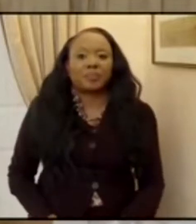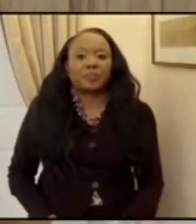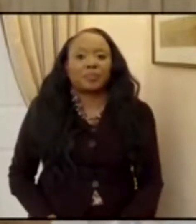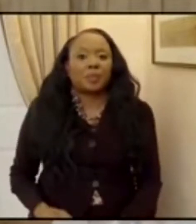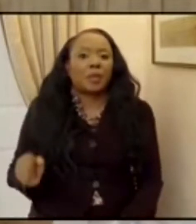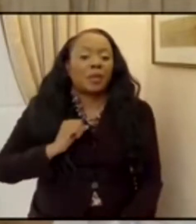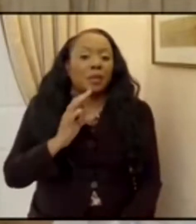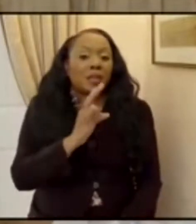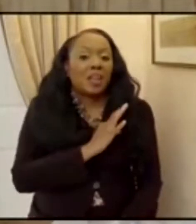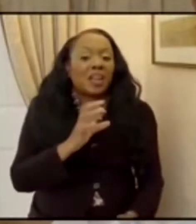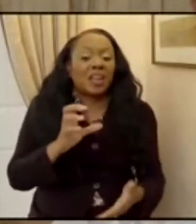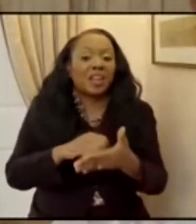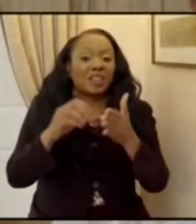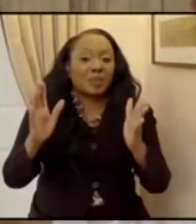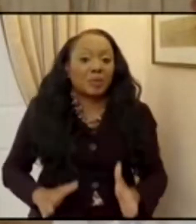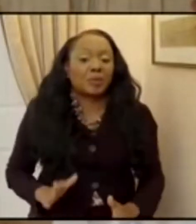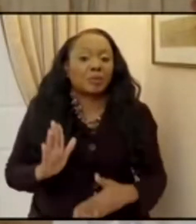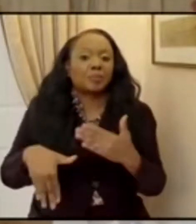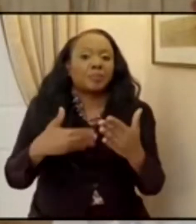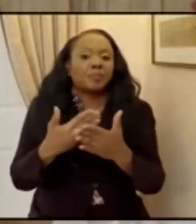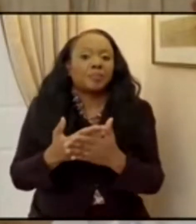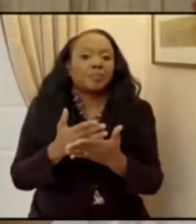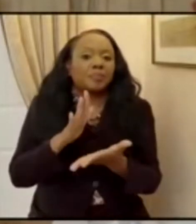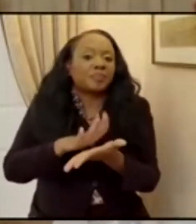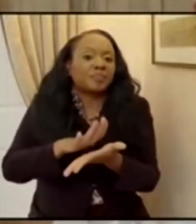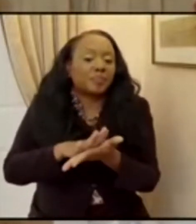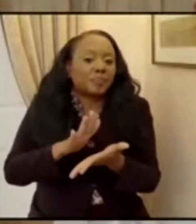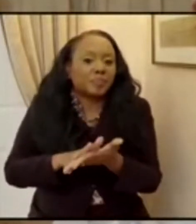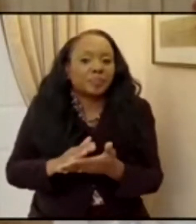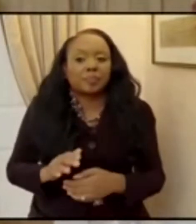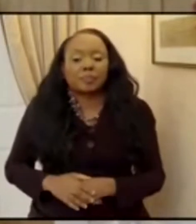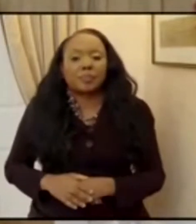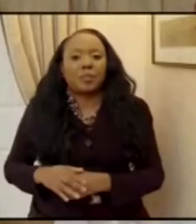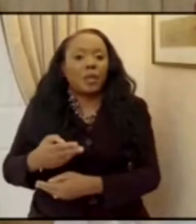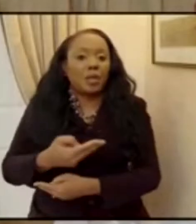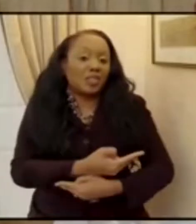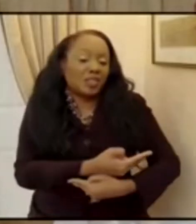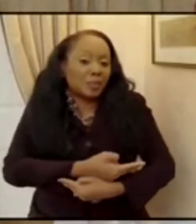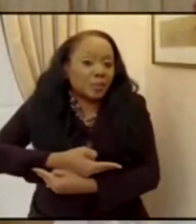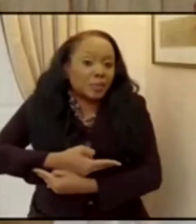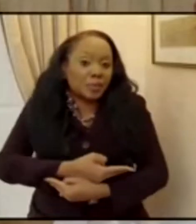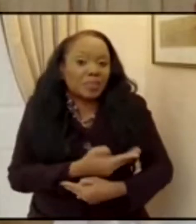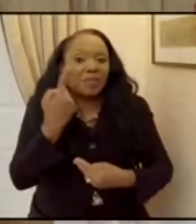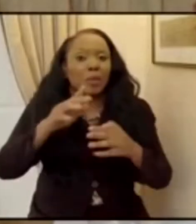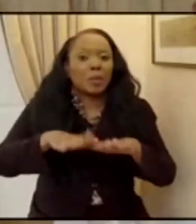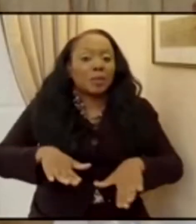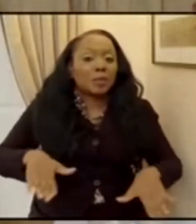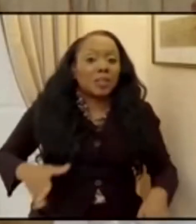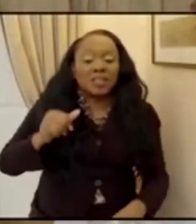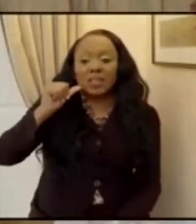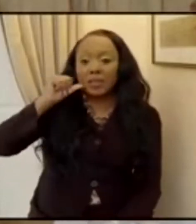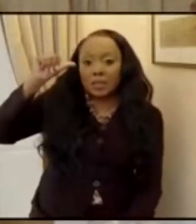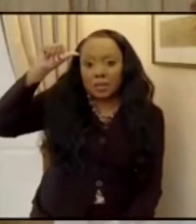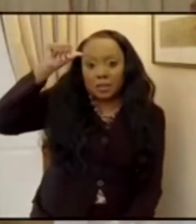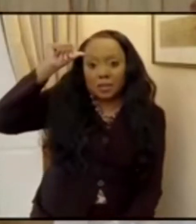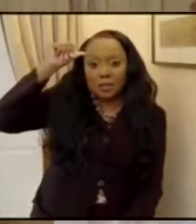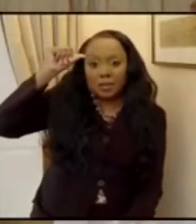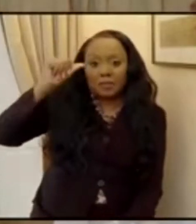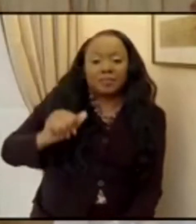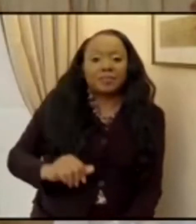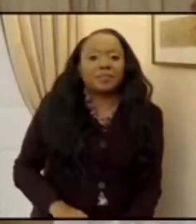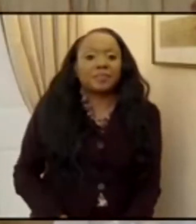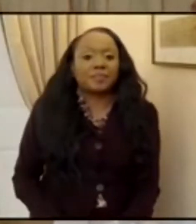all educational institutions, all nurseries and daycare facilities for both children and adults, and of